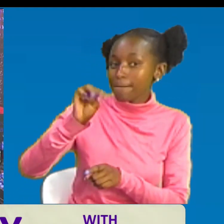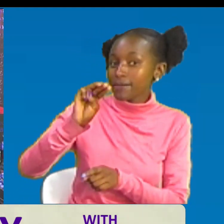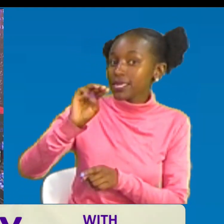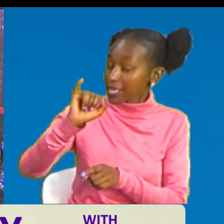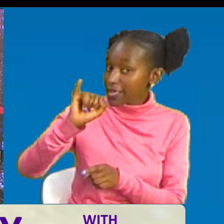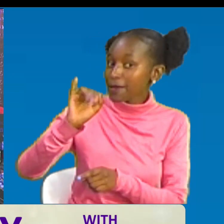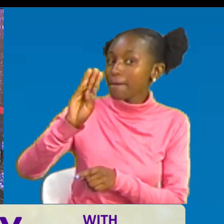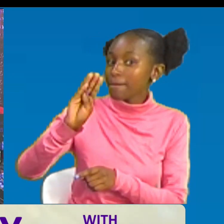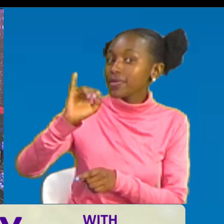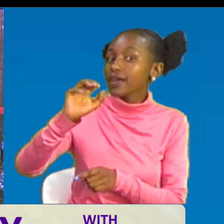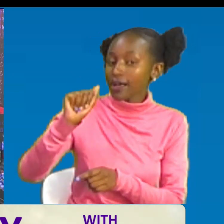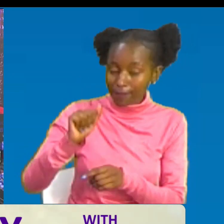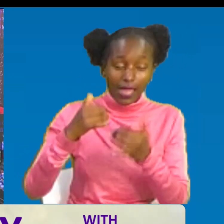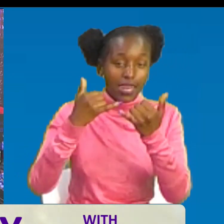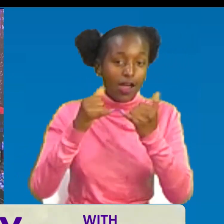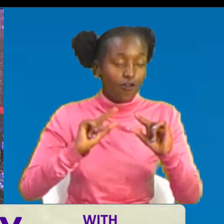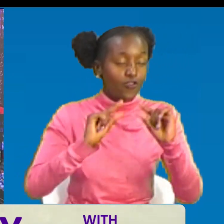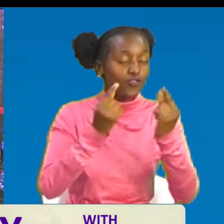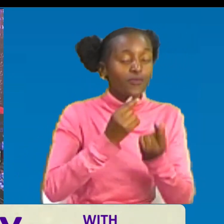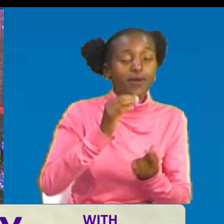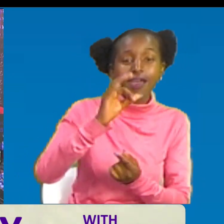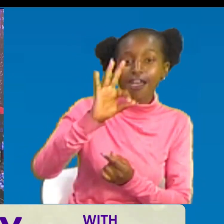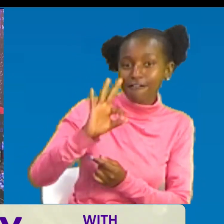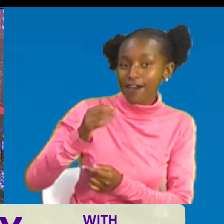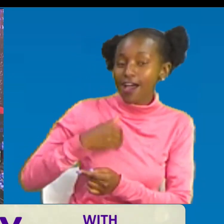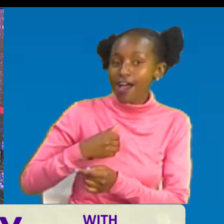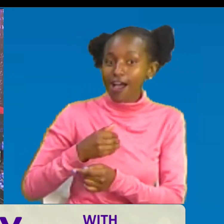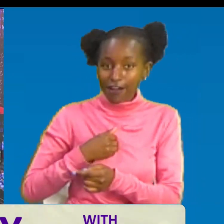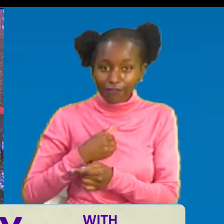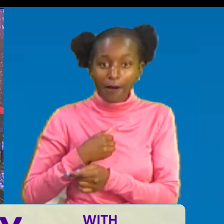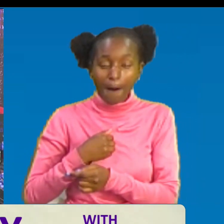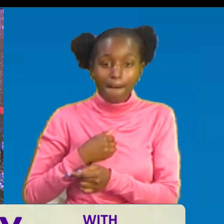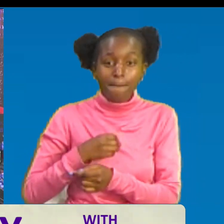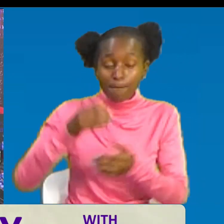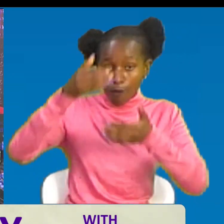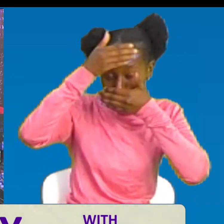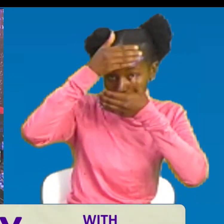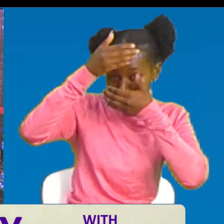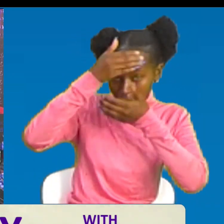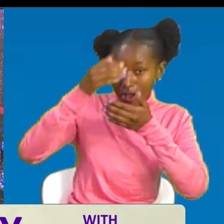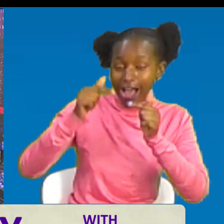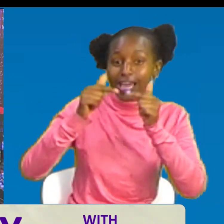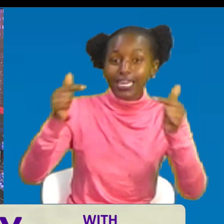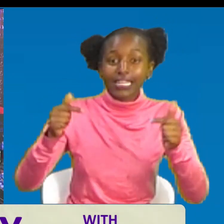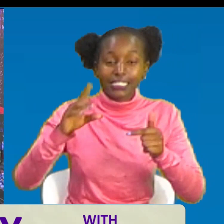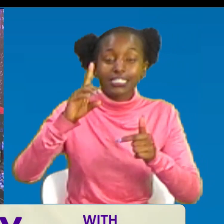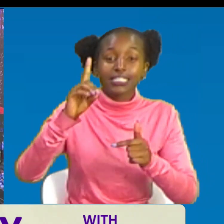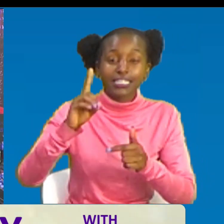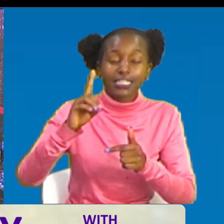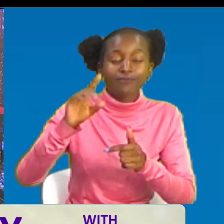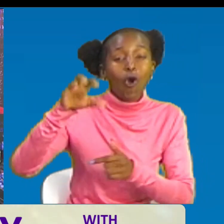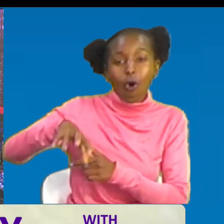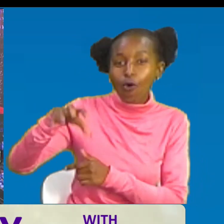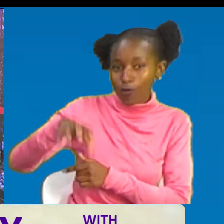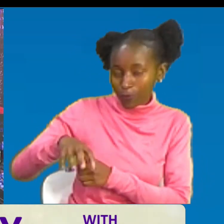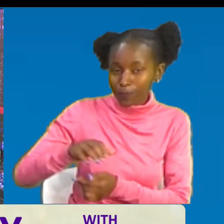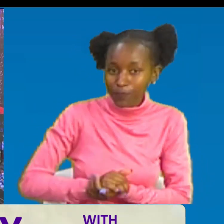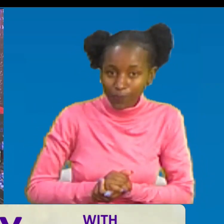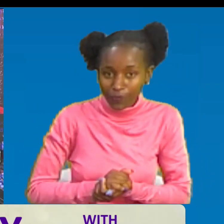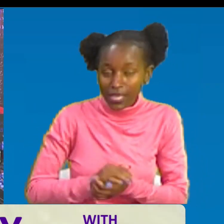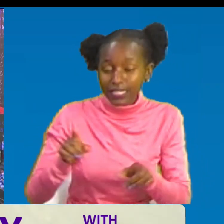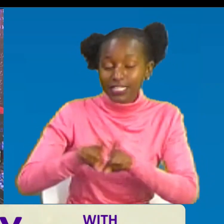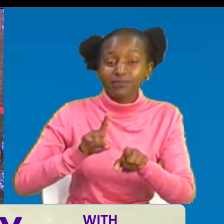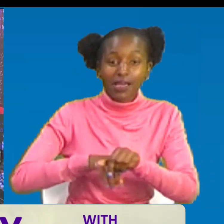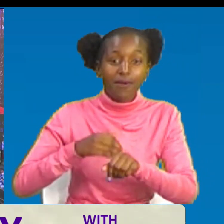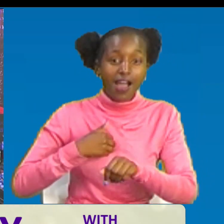we have the Atlas Lions, Morocco, who will be playing alongside DRC Congo in Group F. Then they have been paired